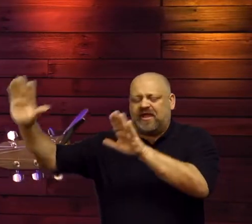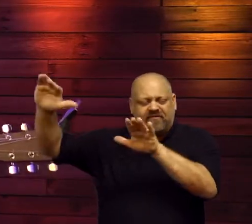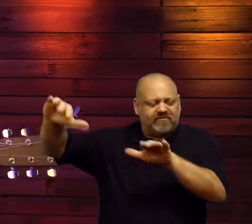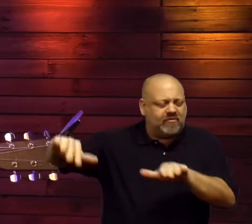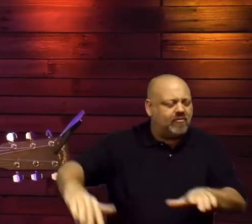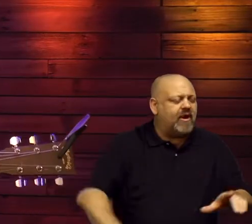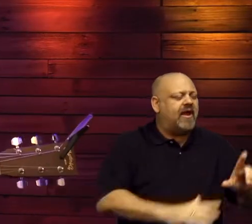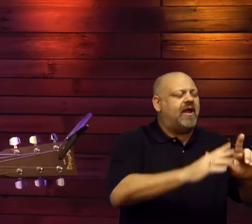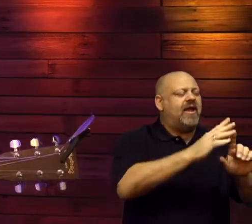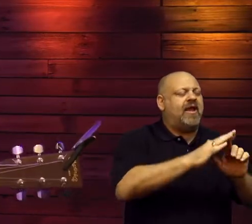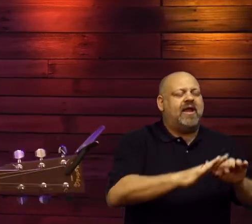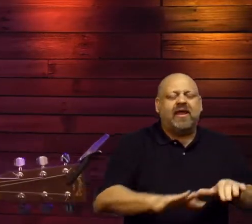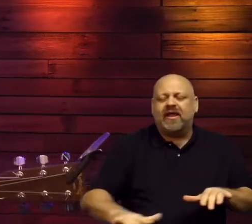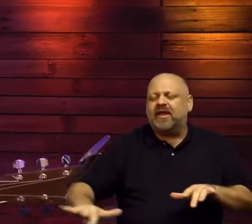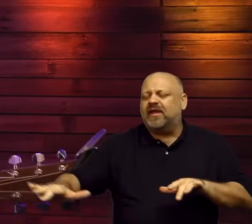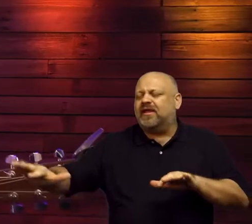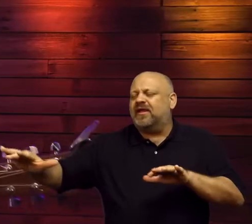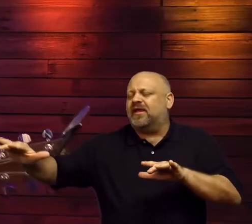wave after